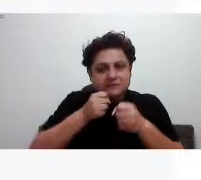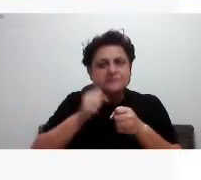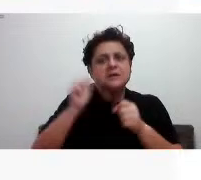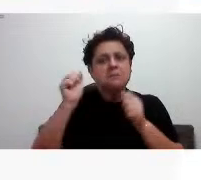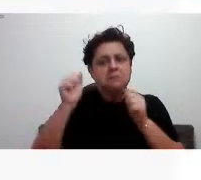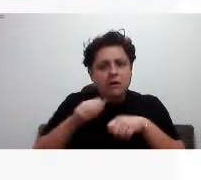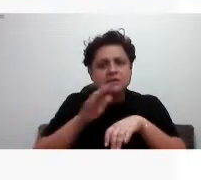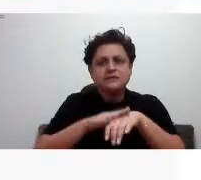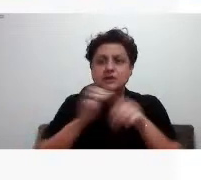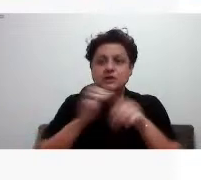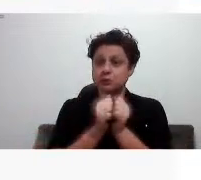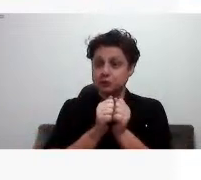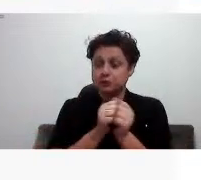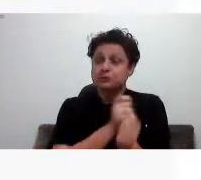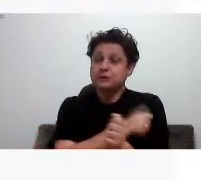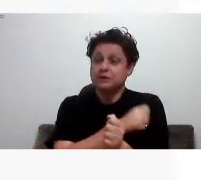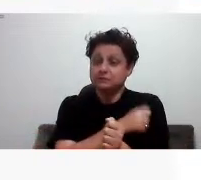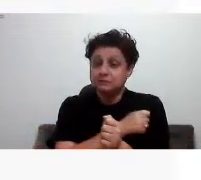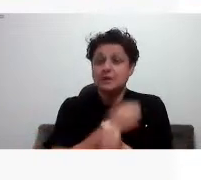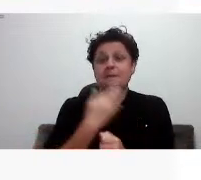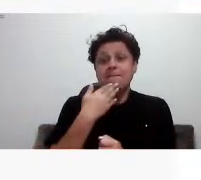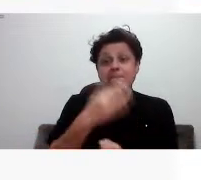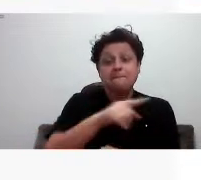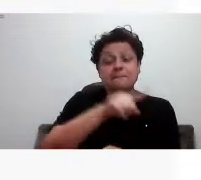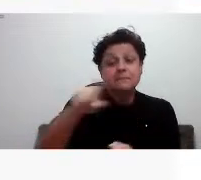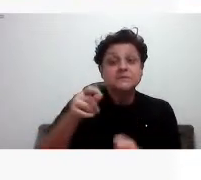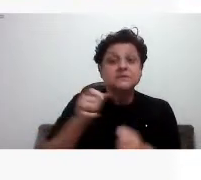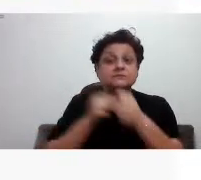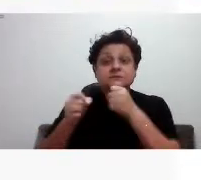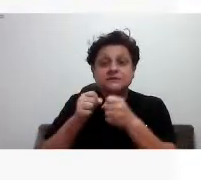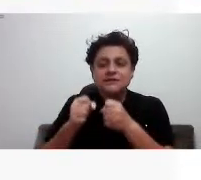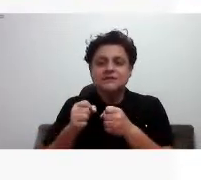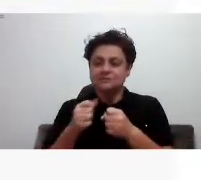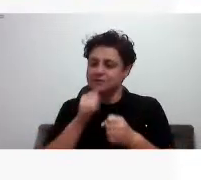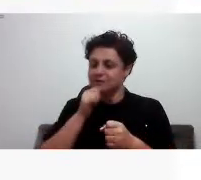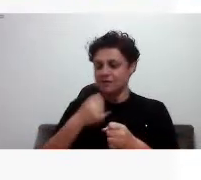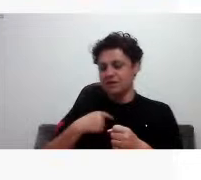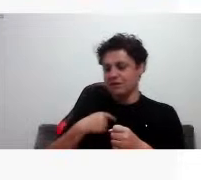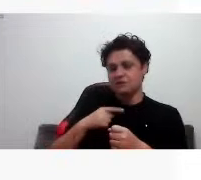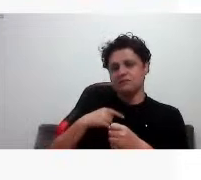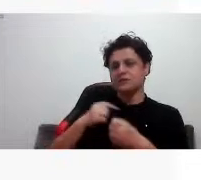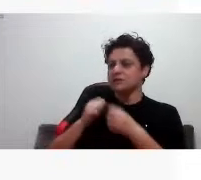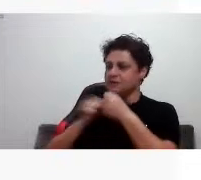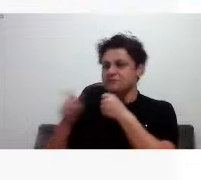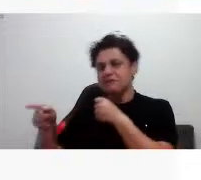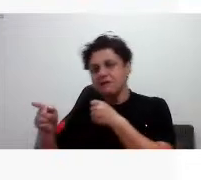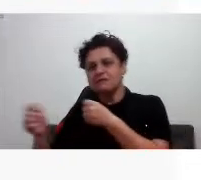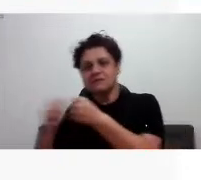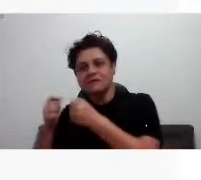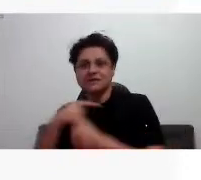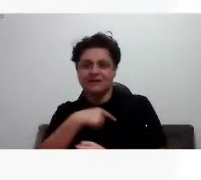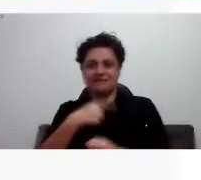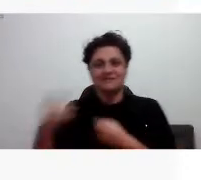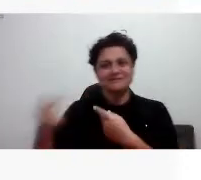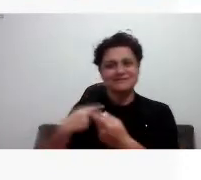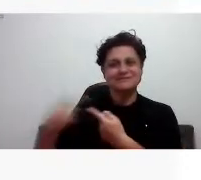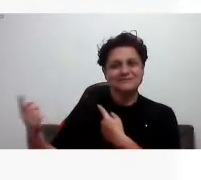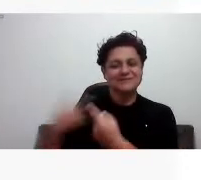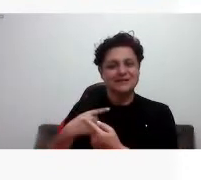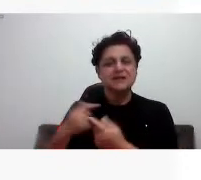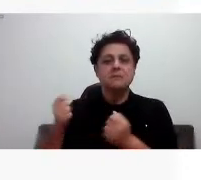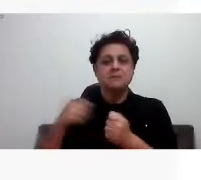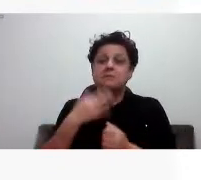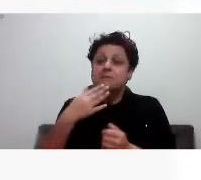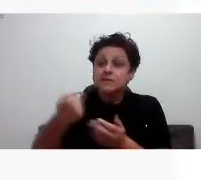learners to interview each other. You could have them design a survey and they could record it, they